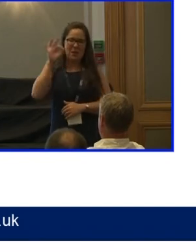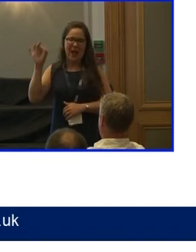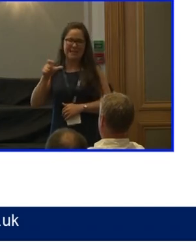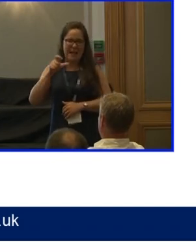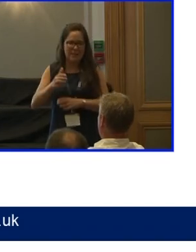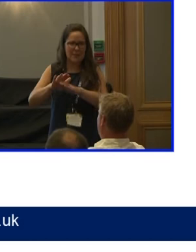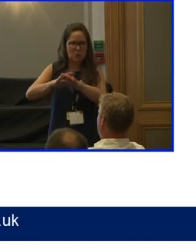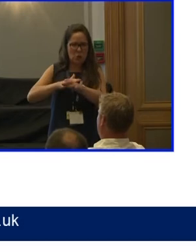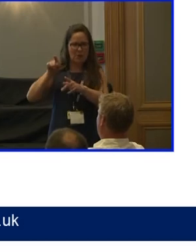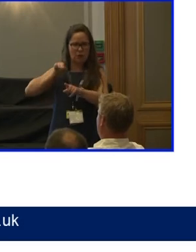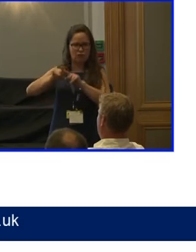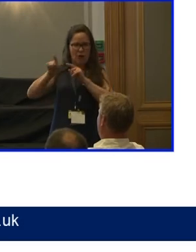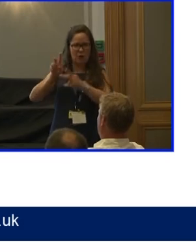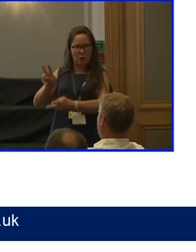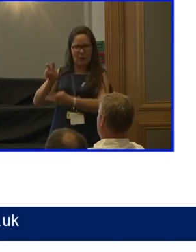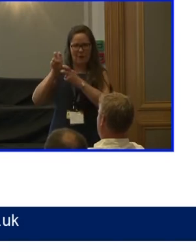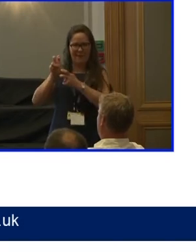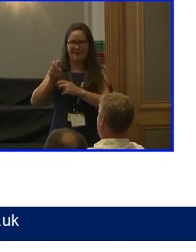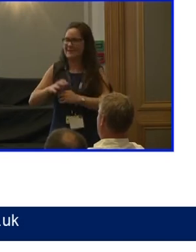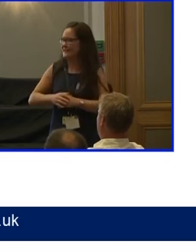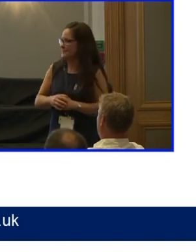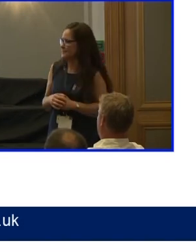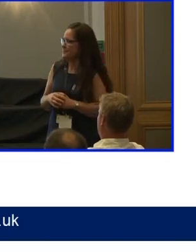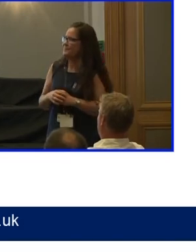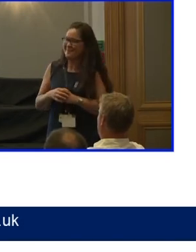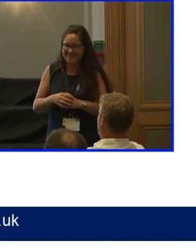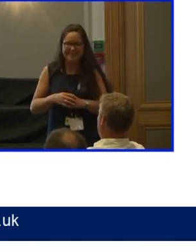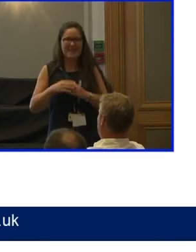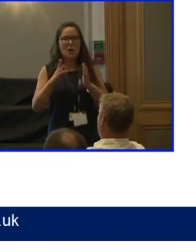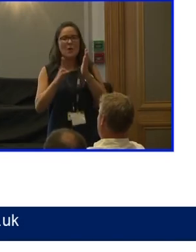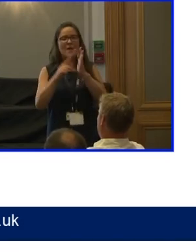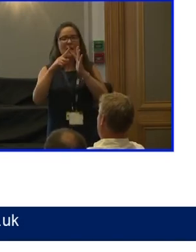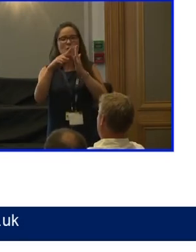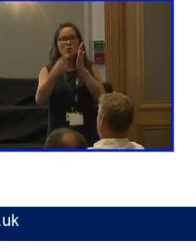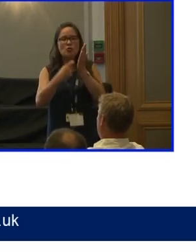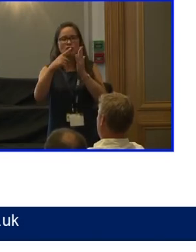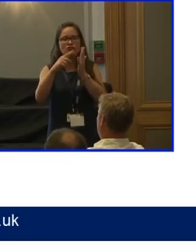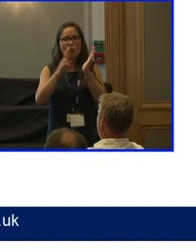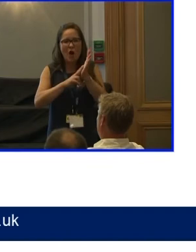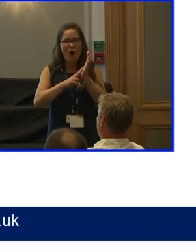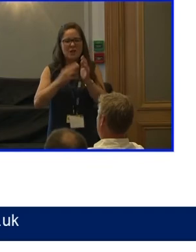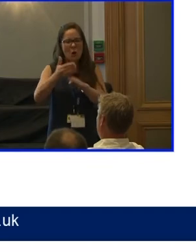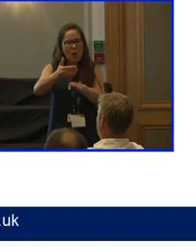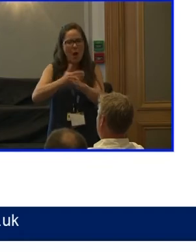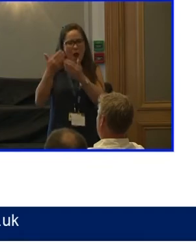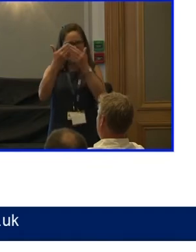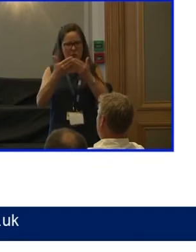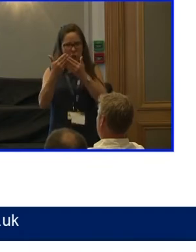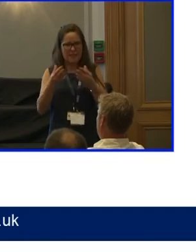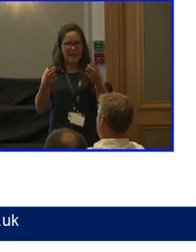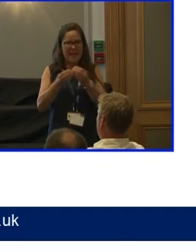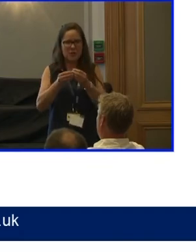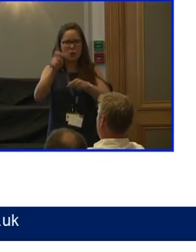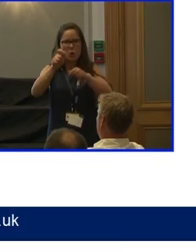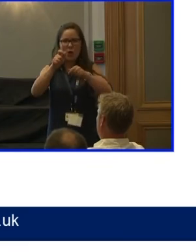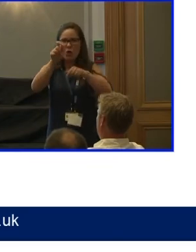So Renuron was an early phase study and a first in human, looking at using human